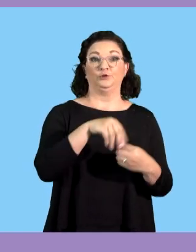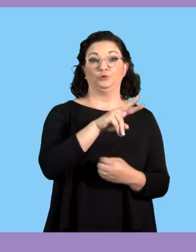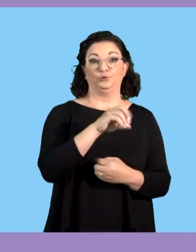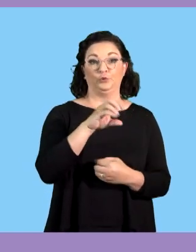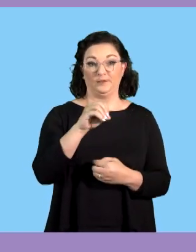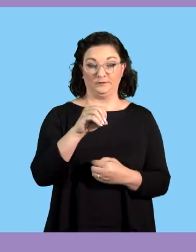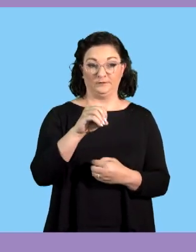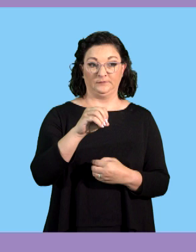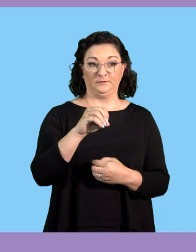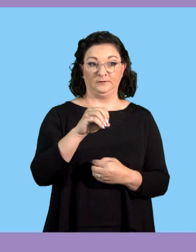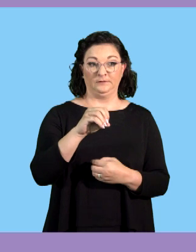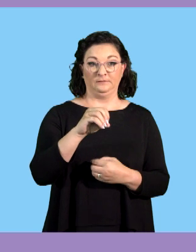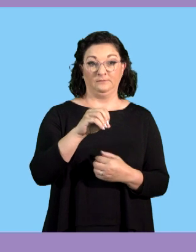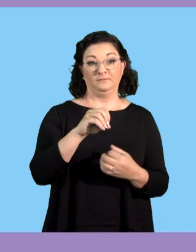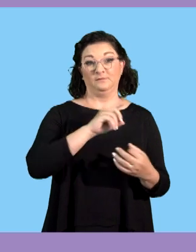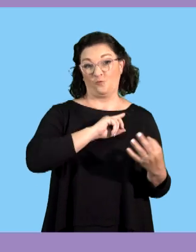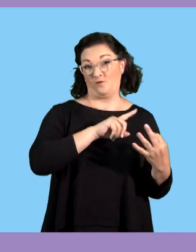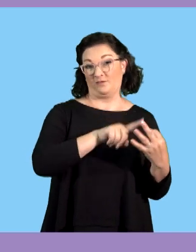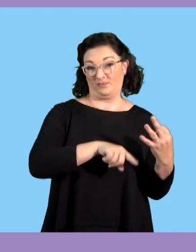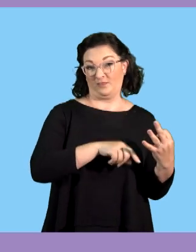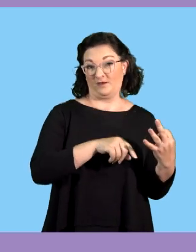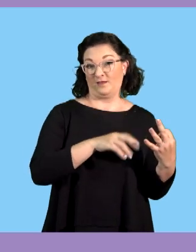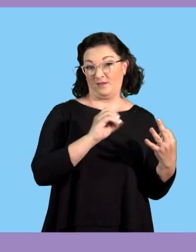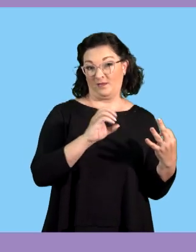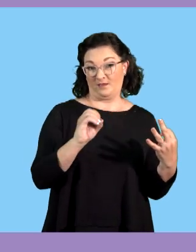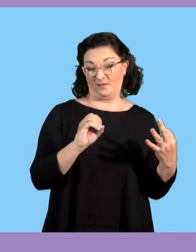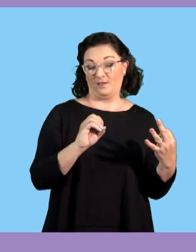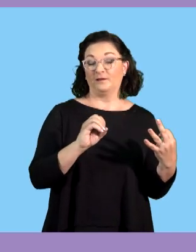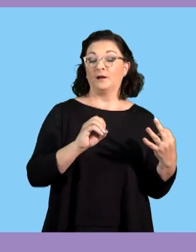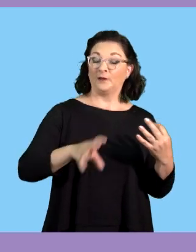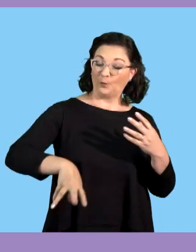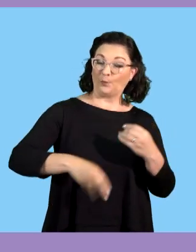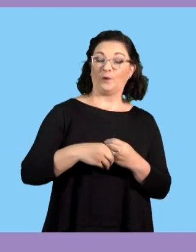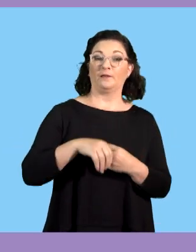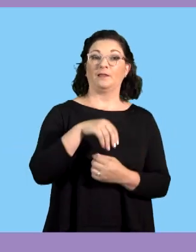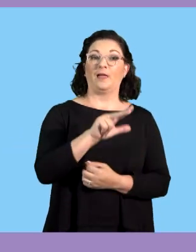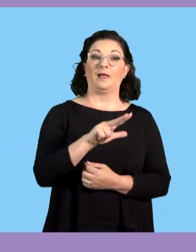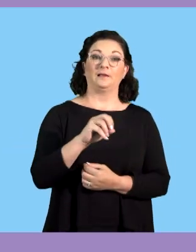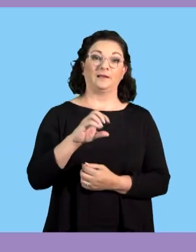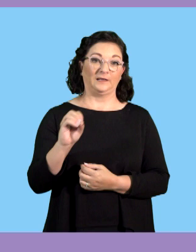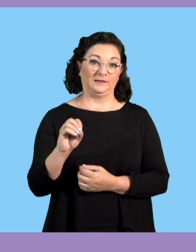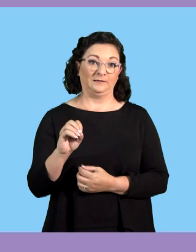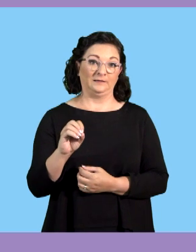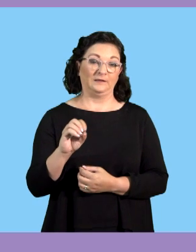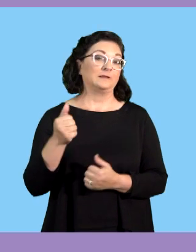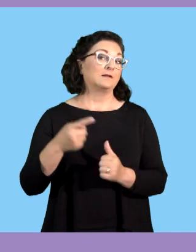plus 200, which gives you 300, and then you add the 800, which gives